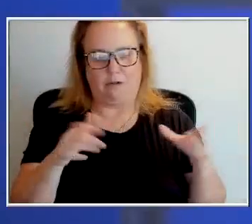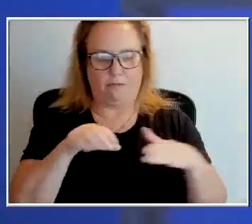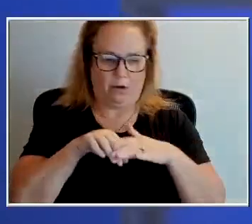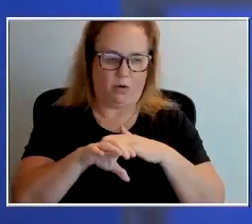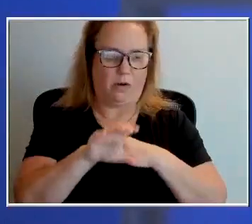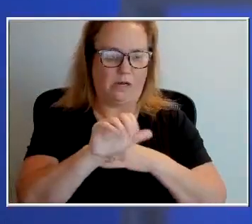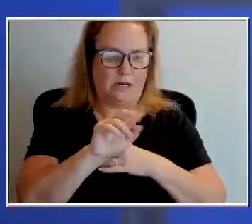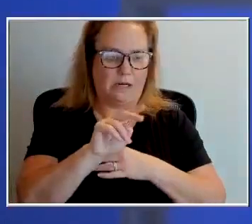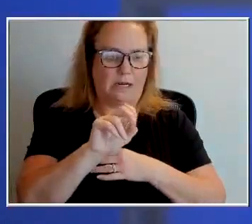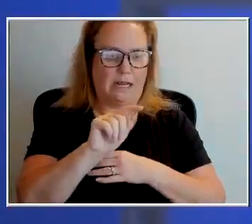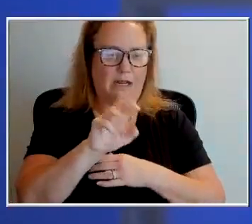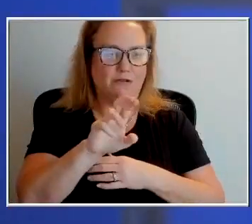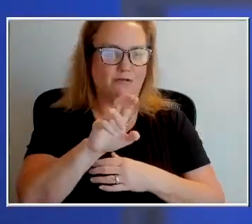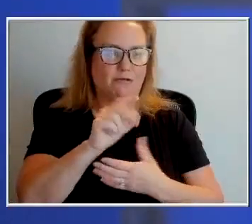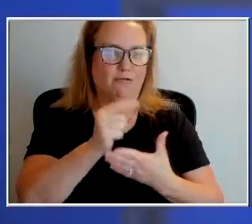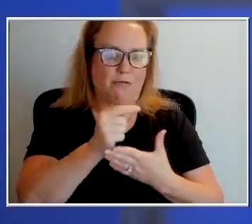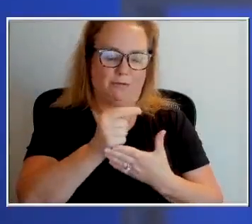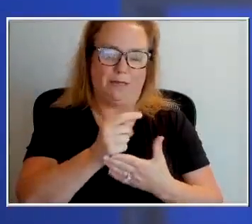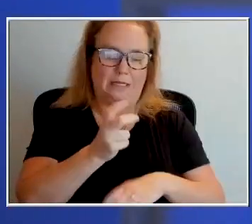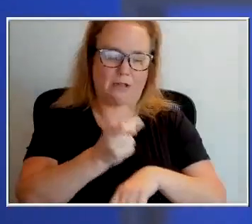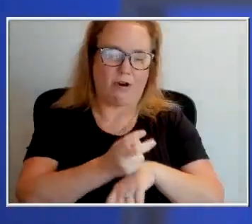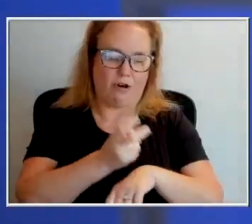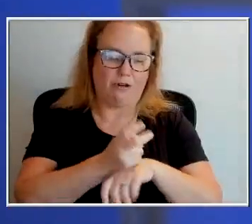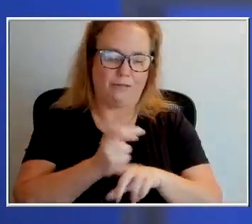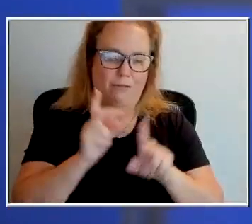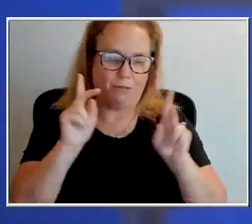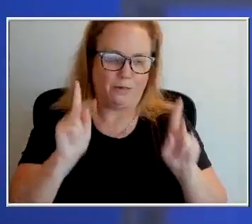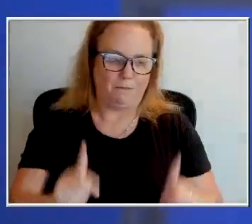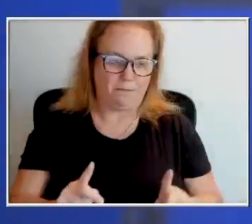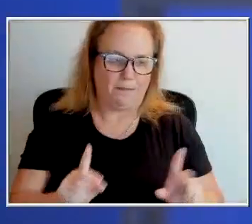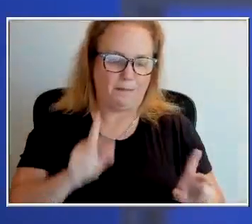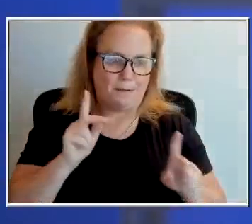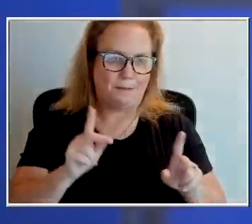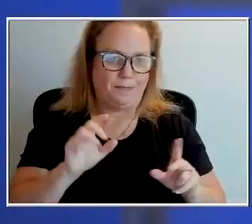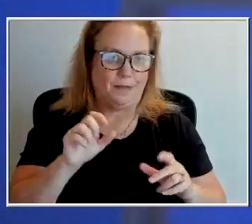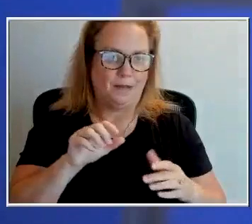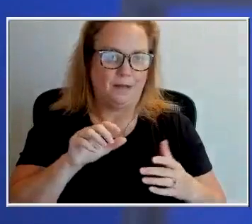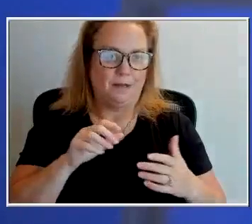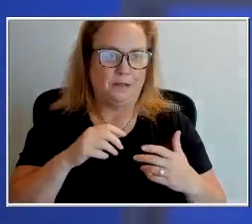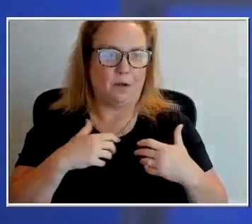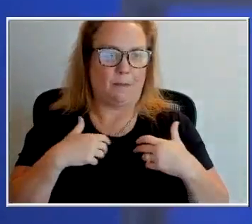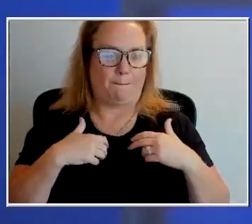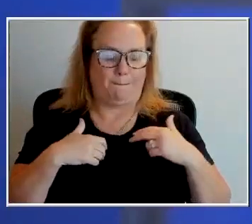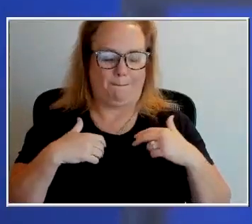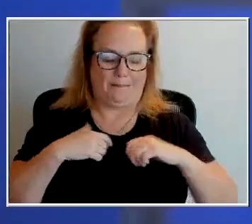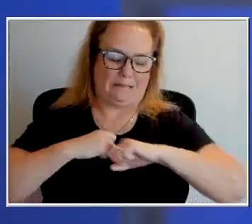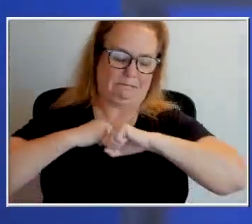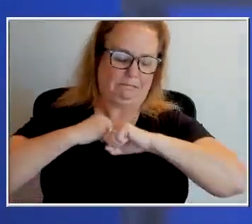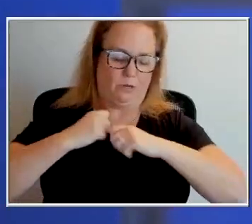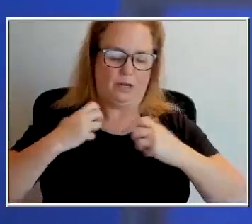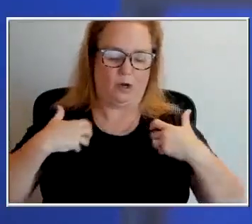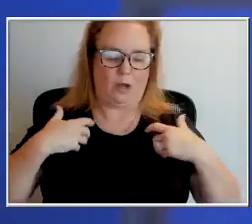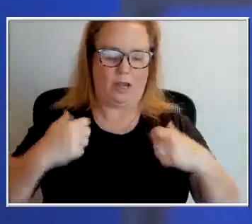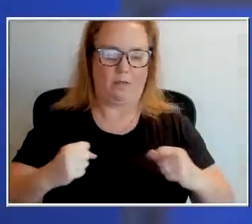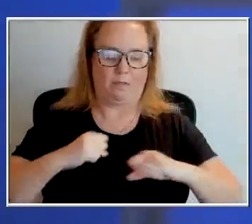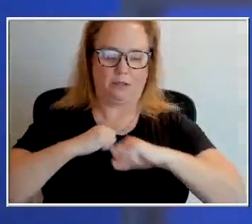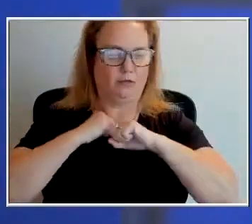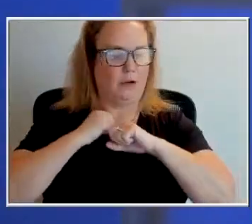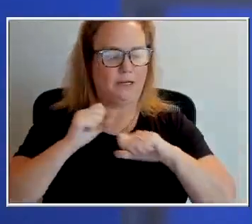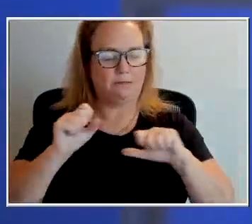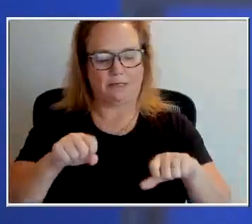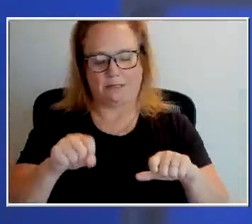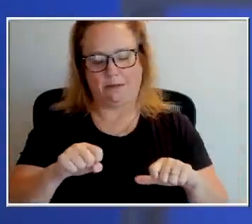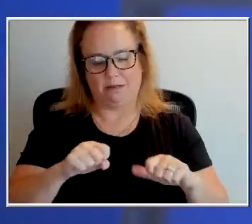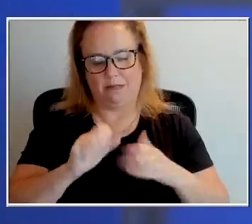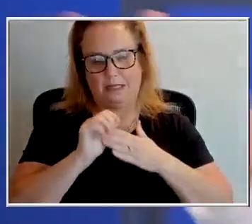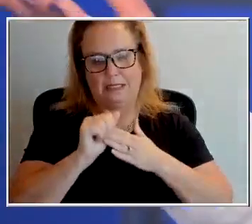treatment is hard on a person. So building up your health and being as strong and resilient as possible leads to